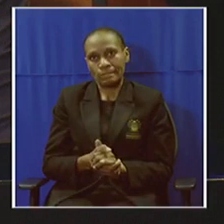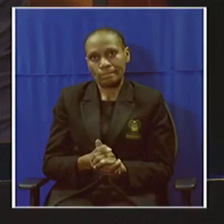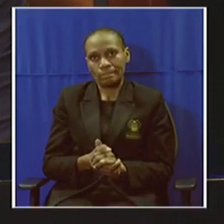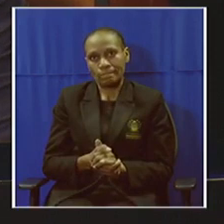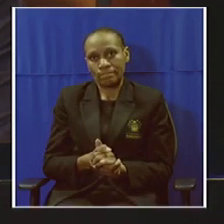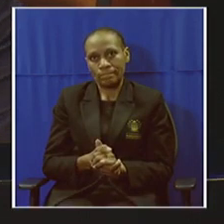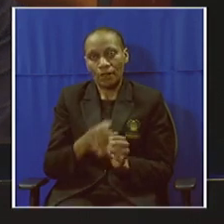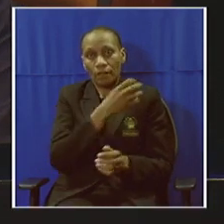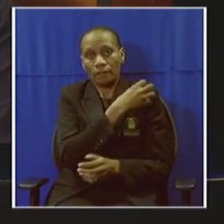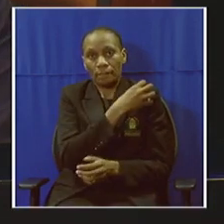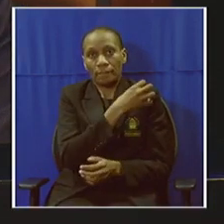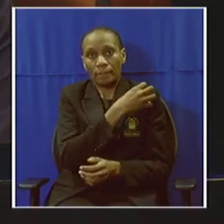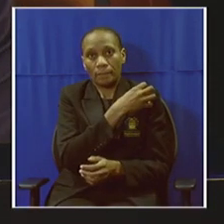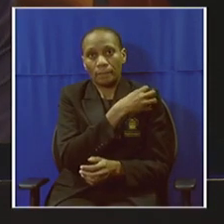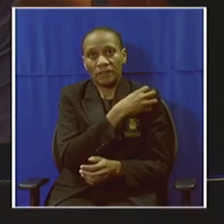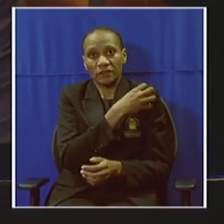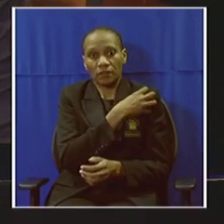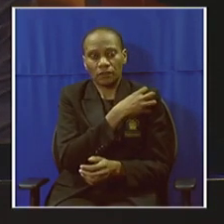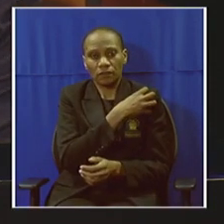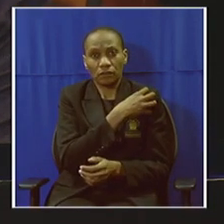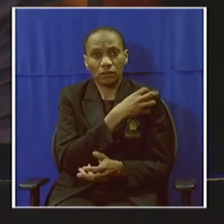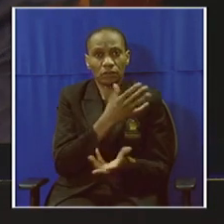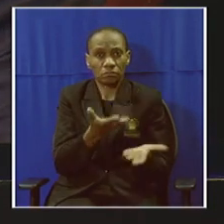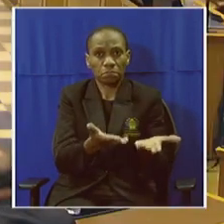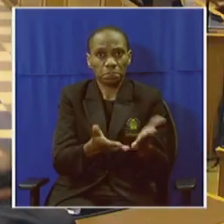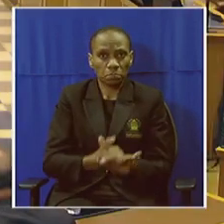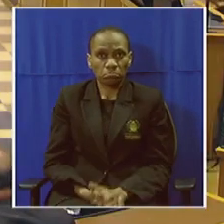Honorable the Minister, Doctor.